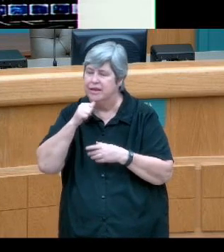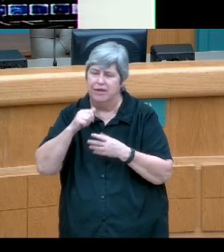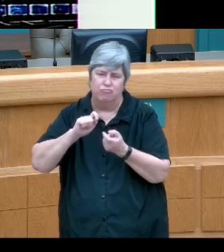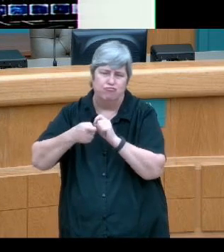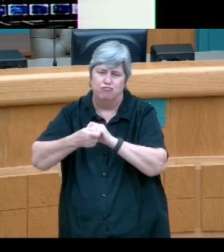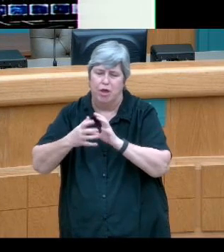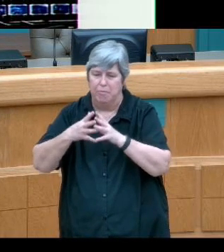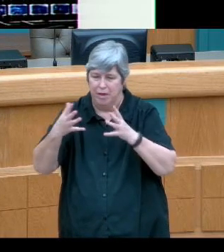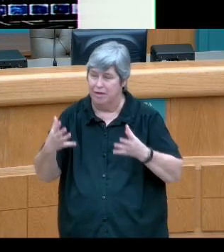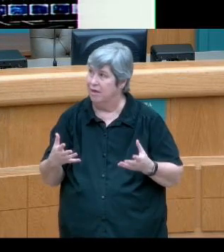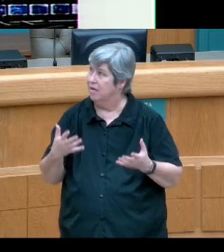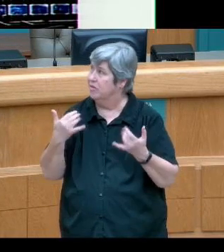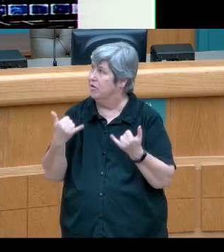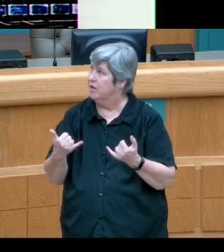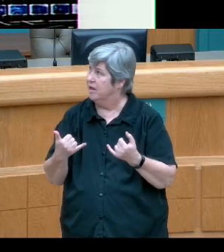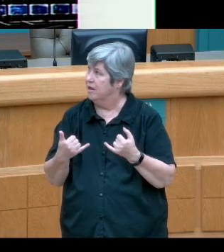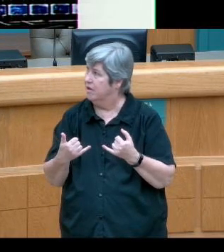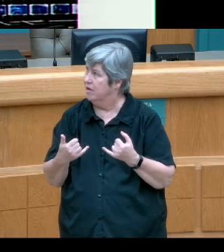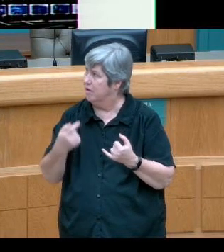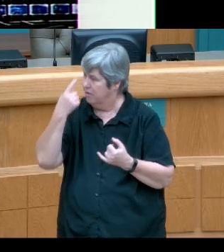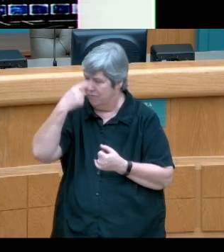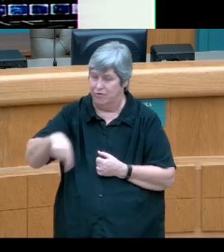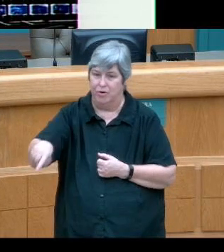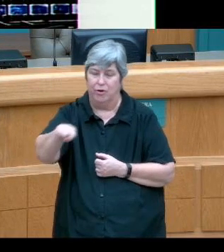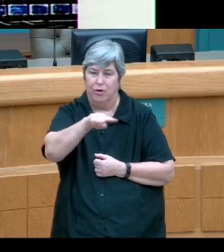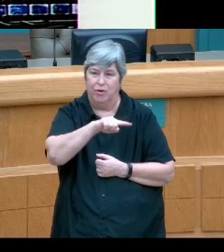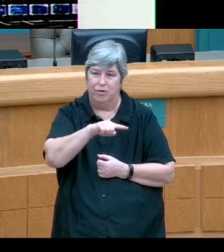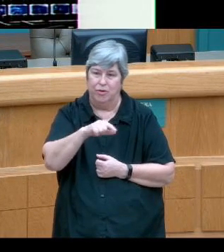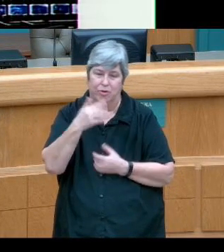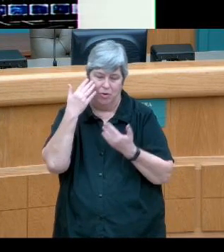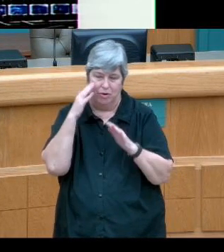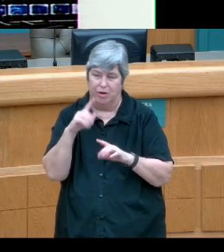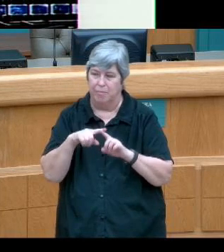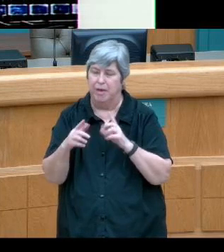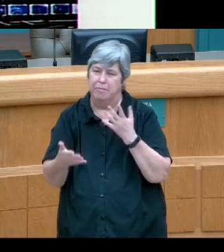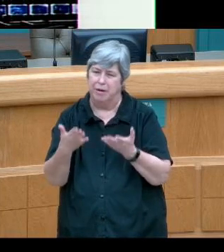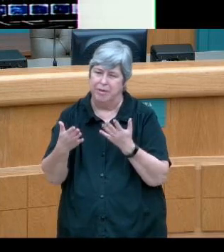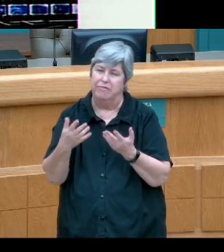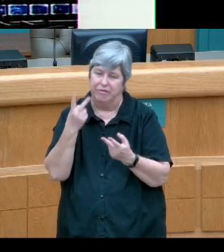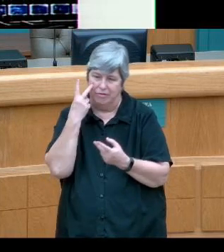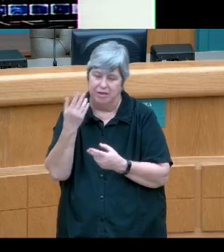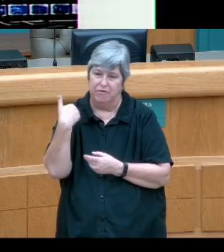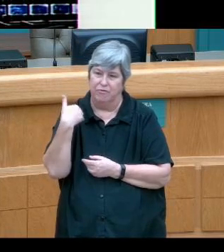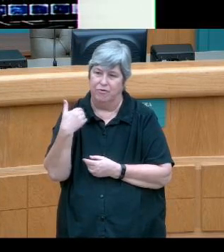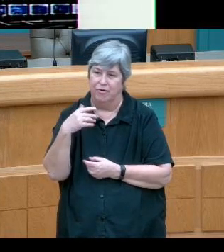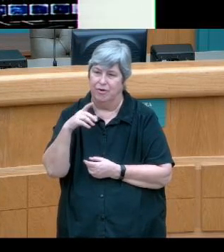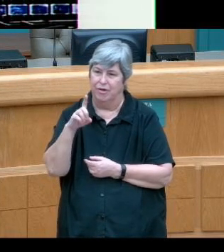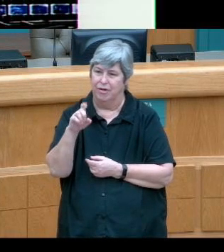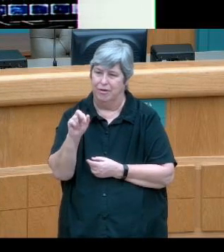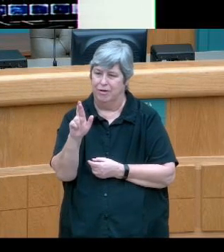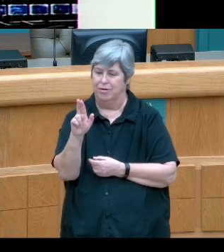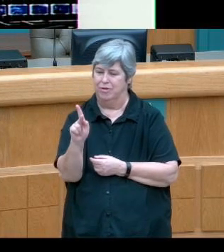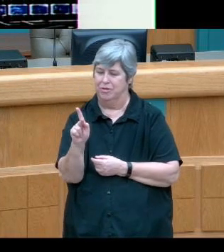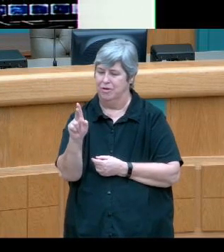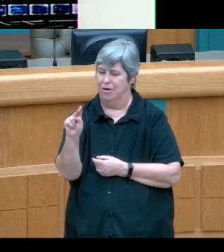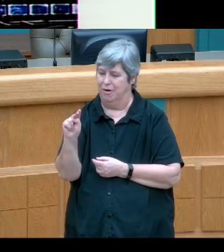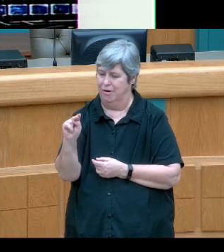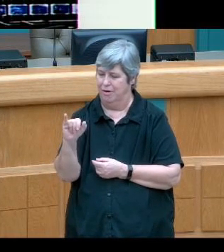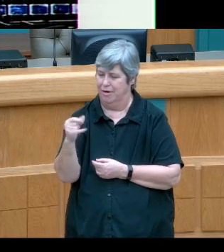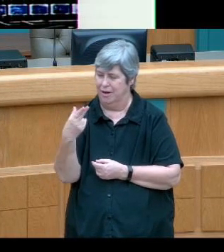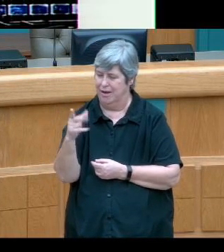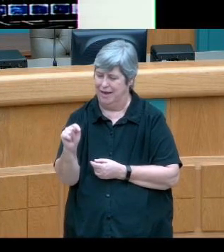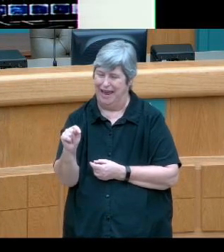intervention? And so what I put up here, for those of you that are unfamiliar, but I think most of us are familiar with the Dark Knight series, and at